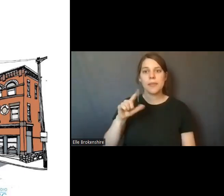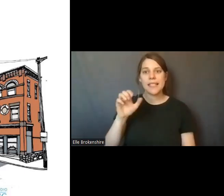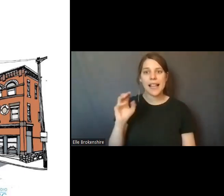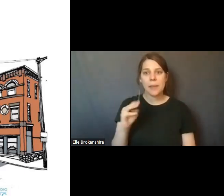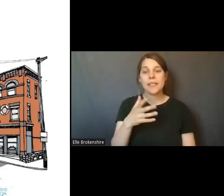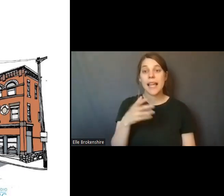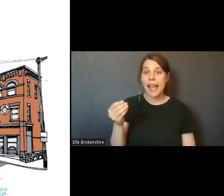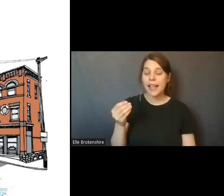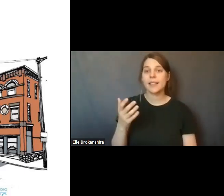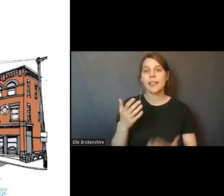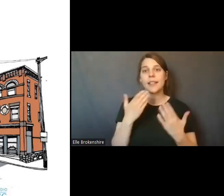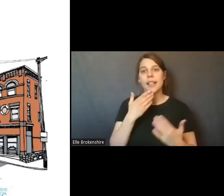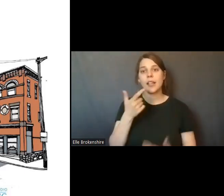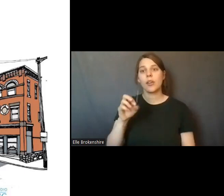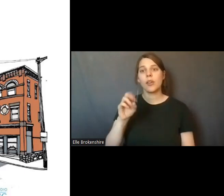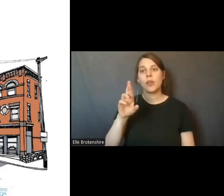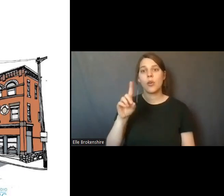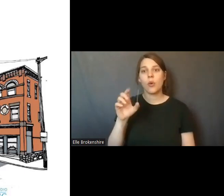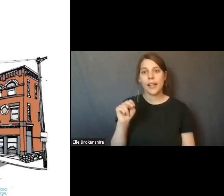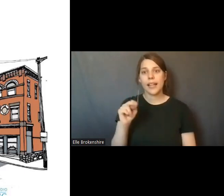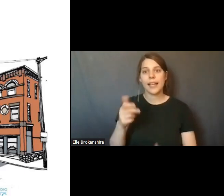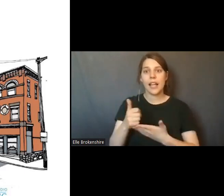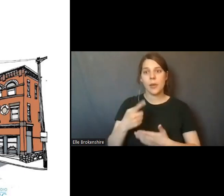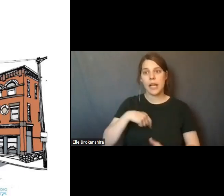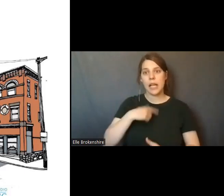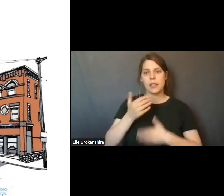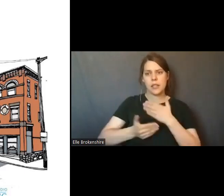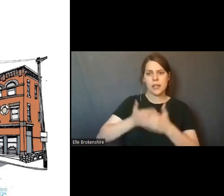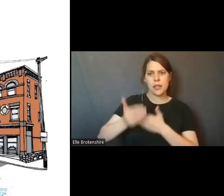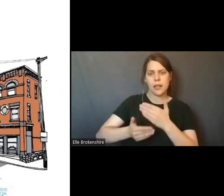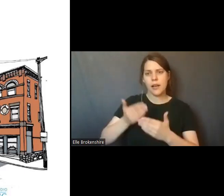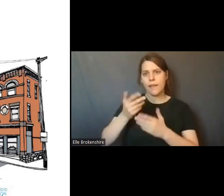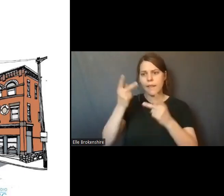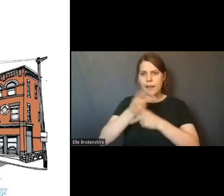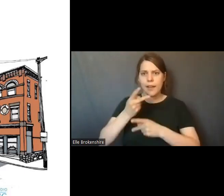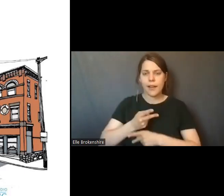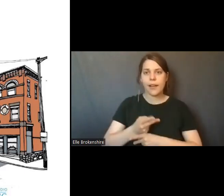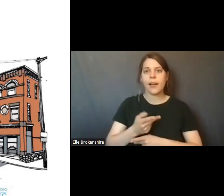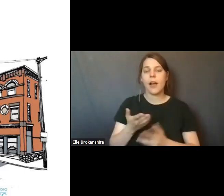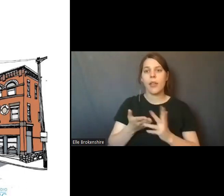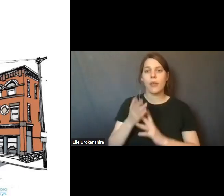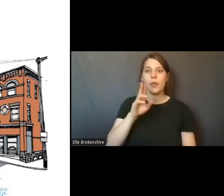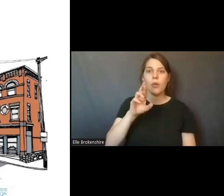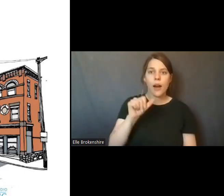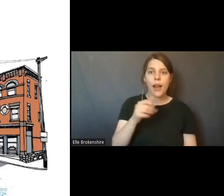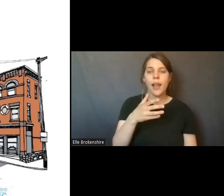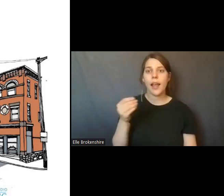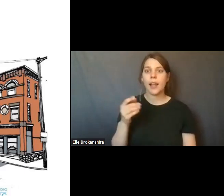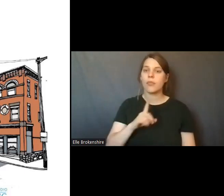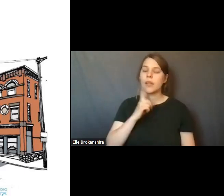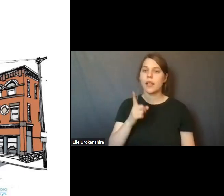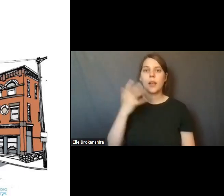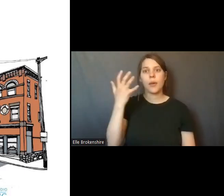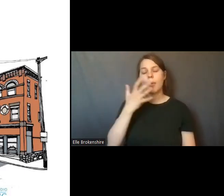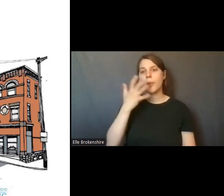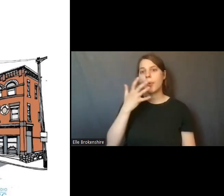Gordon. Gordon's helped us through a process of navigating this process through the URA and really has been outstanding